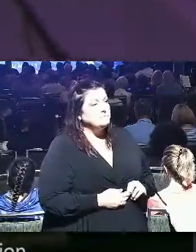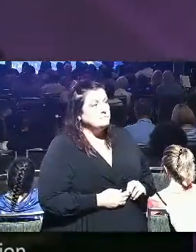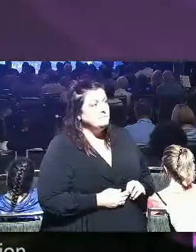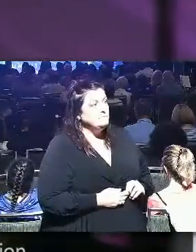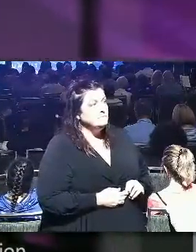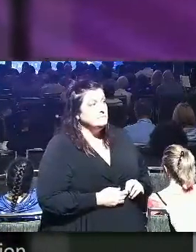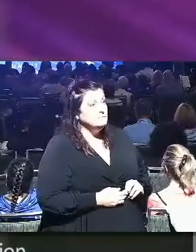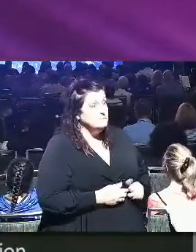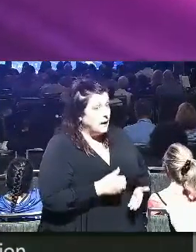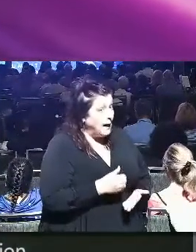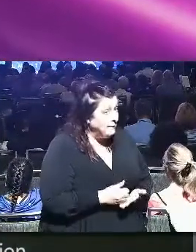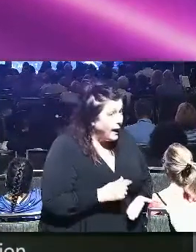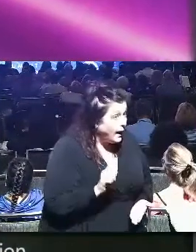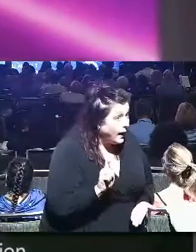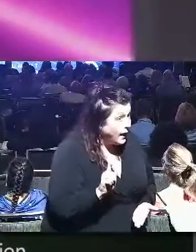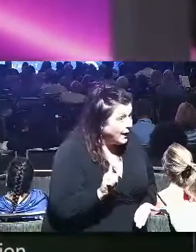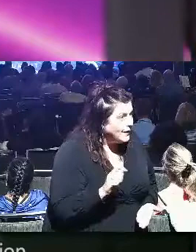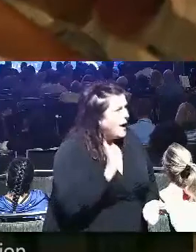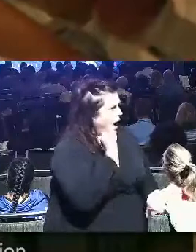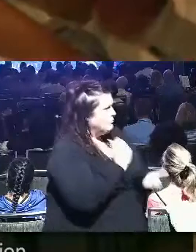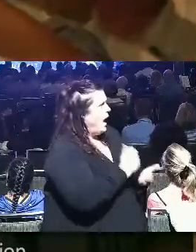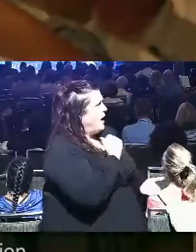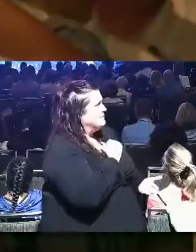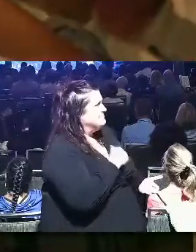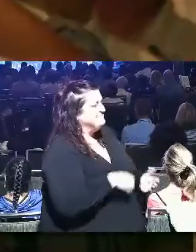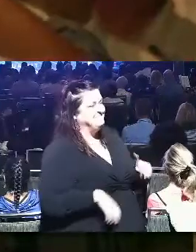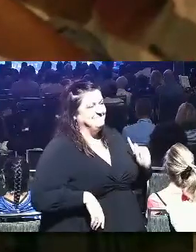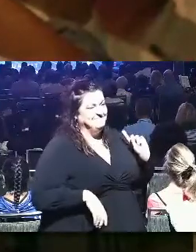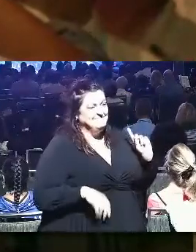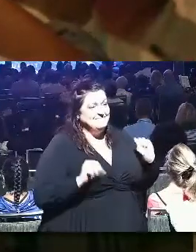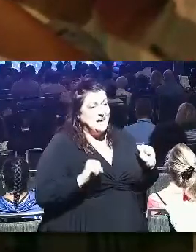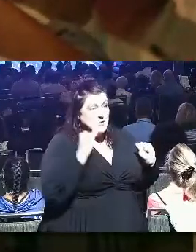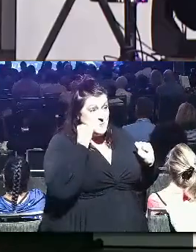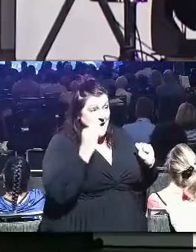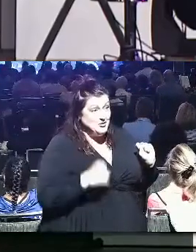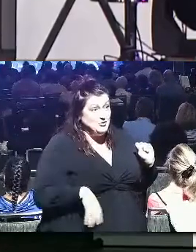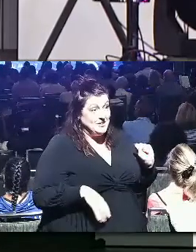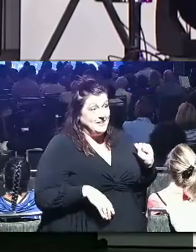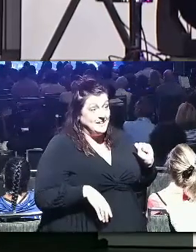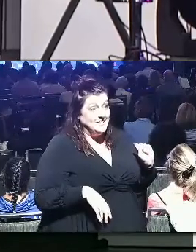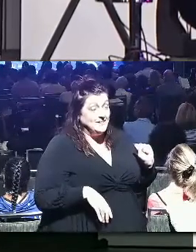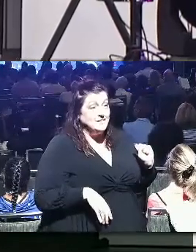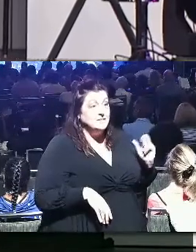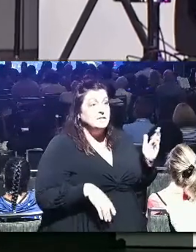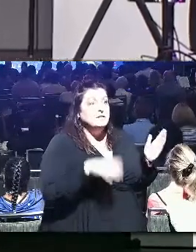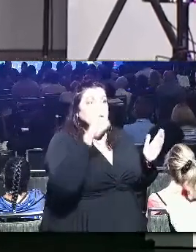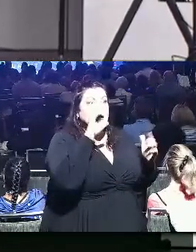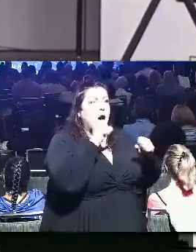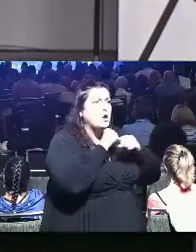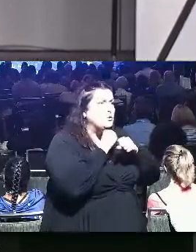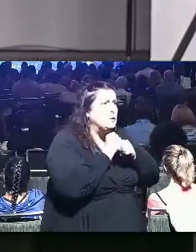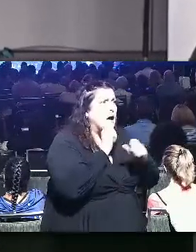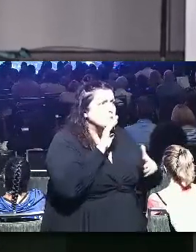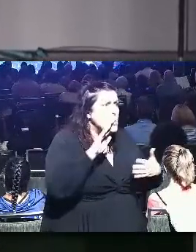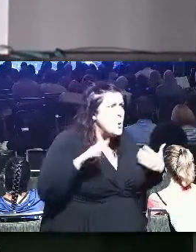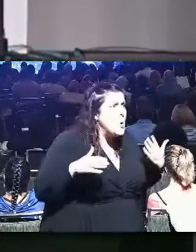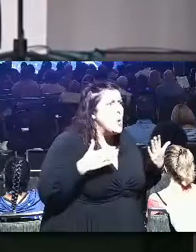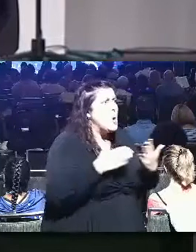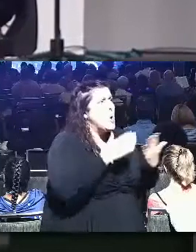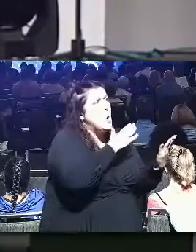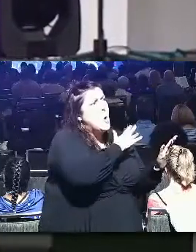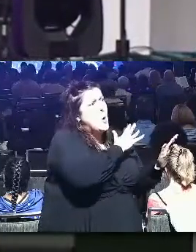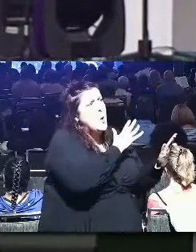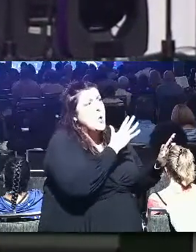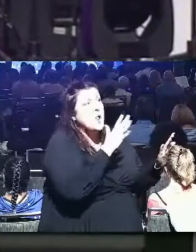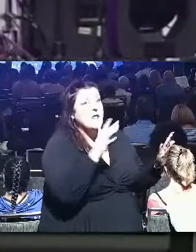Can I get an amen on that? Can you imagine? God has created all of this, and he says, and